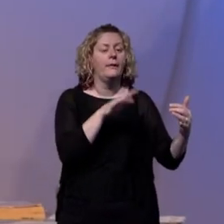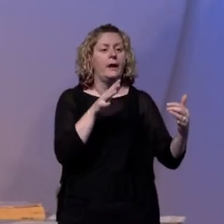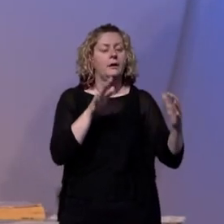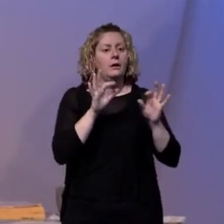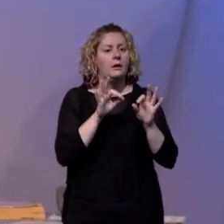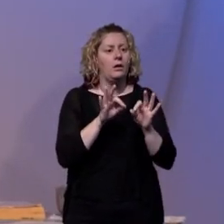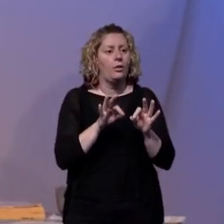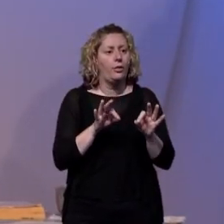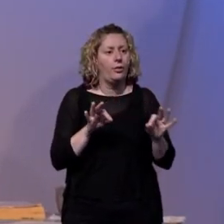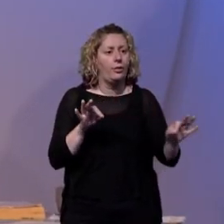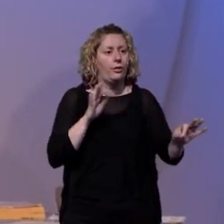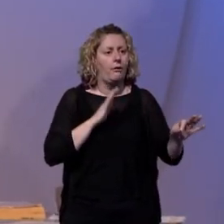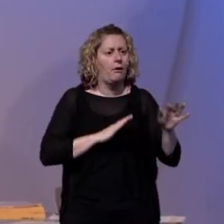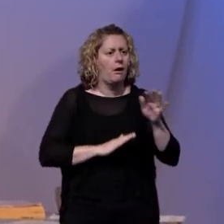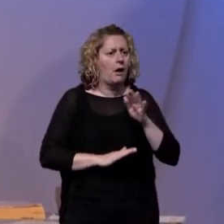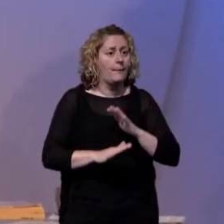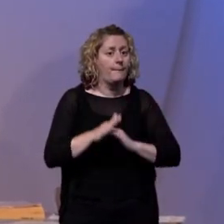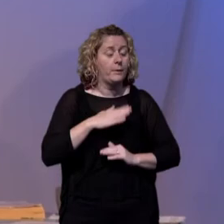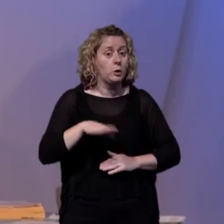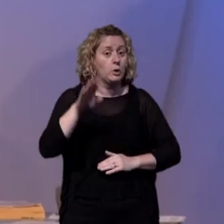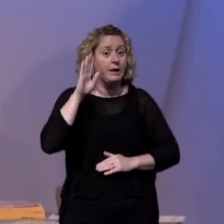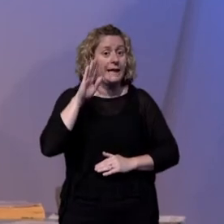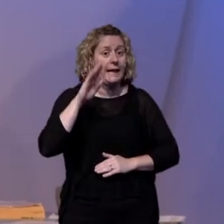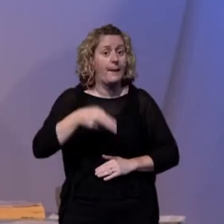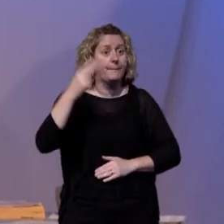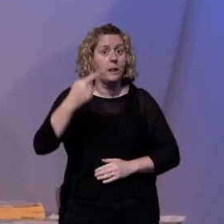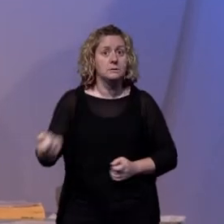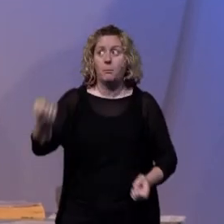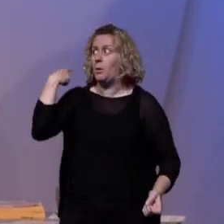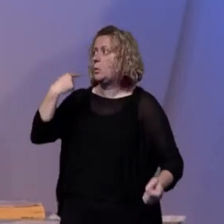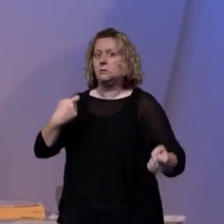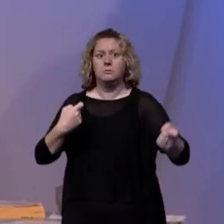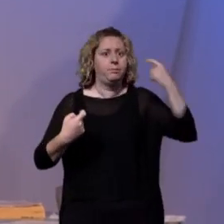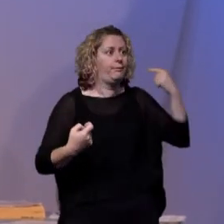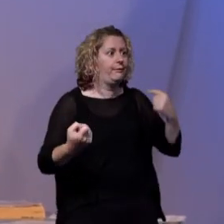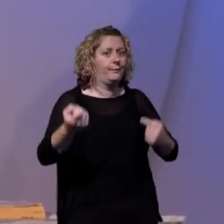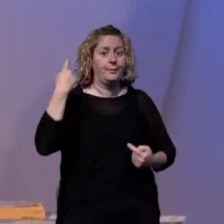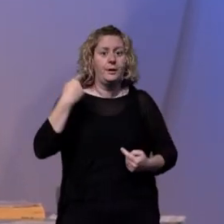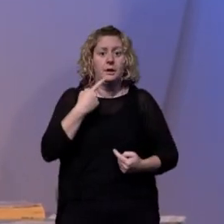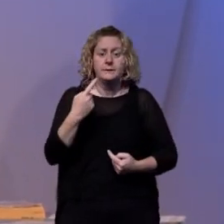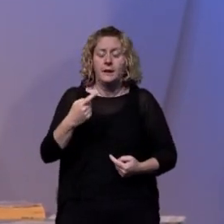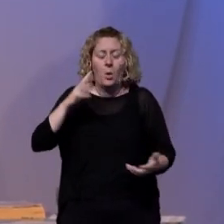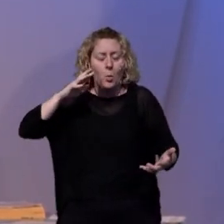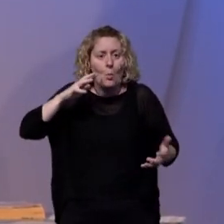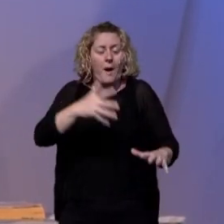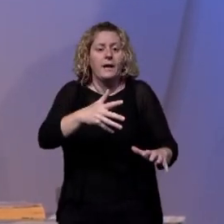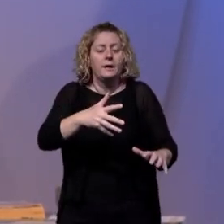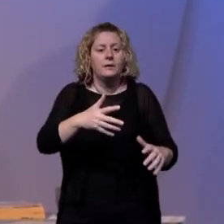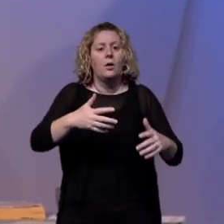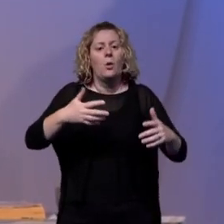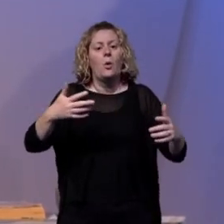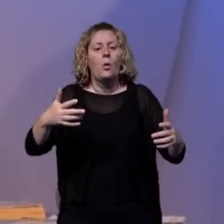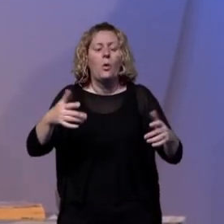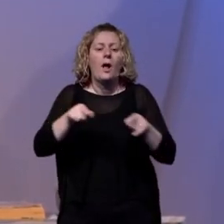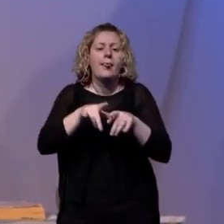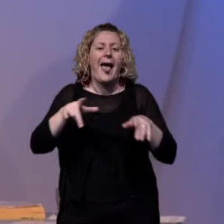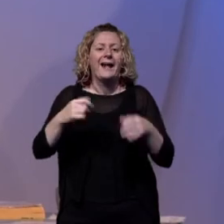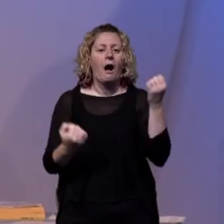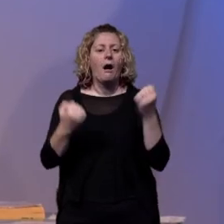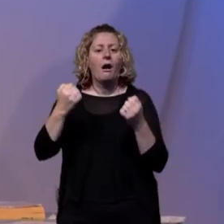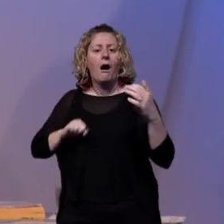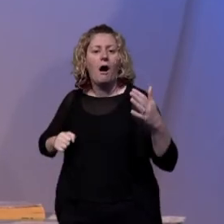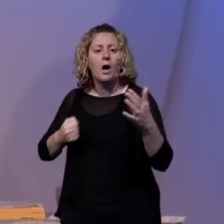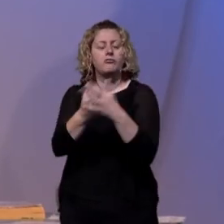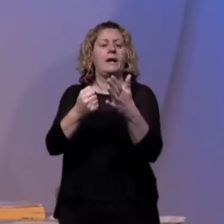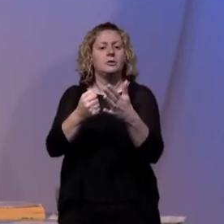fizzing past. He said, it's extraordinary. Those of you who might have been in a car crash will know that time freezes. It